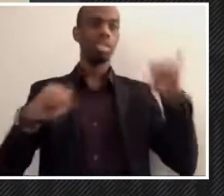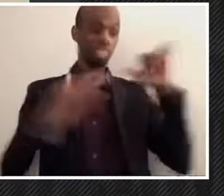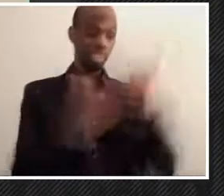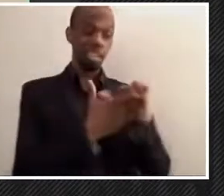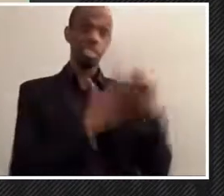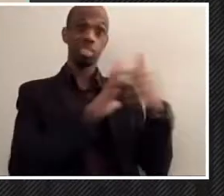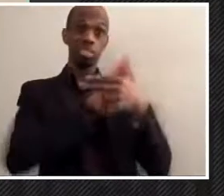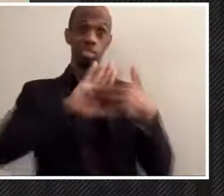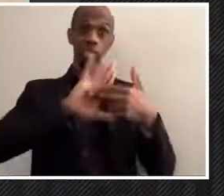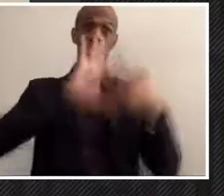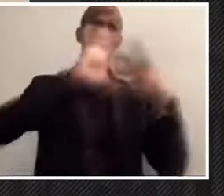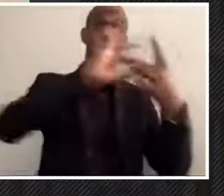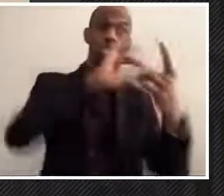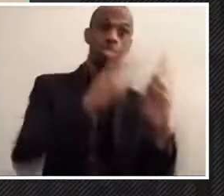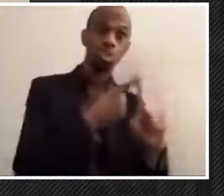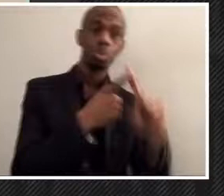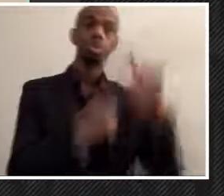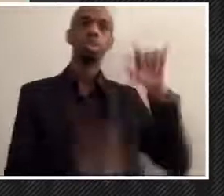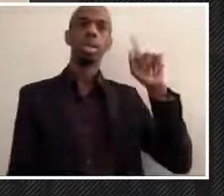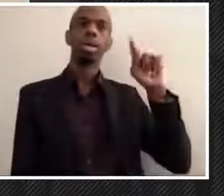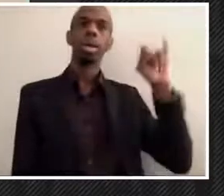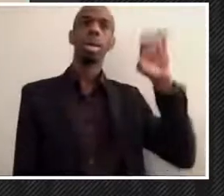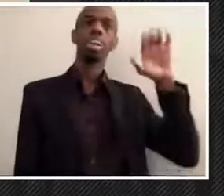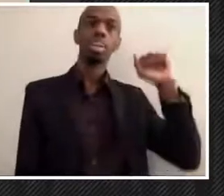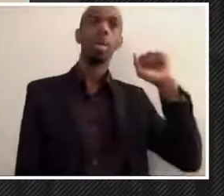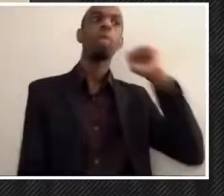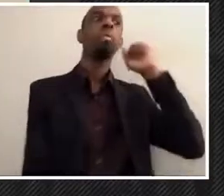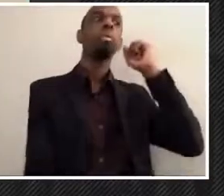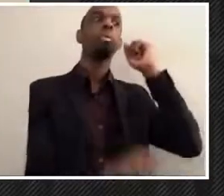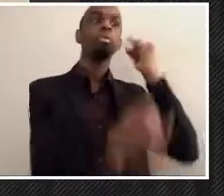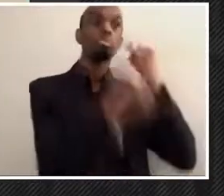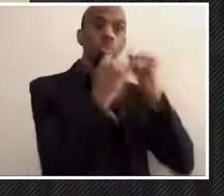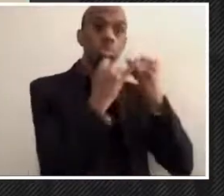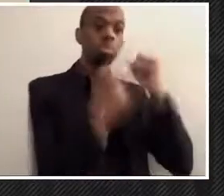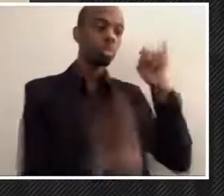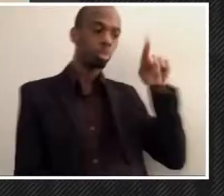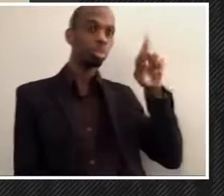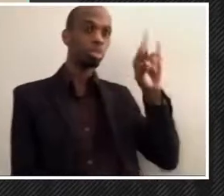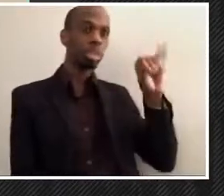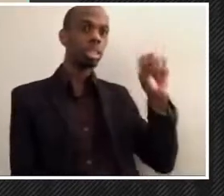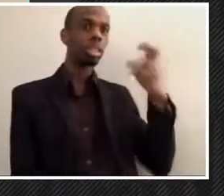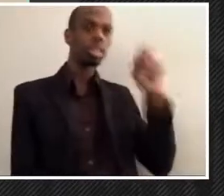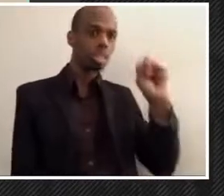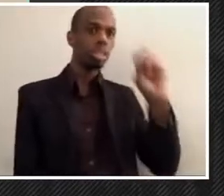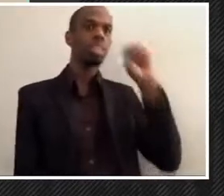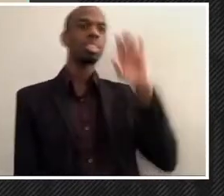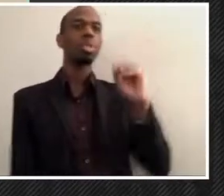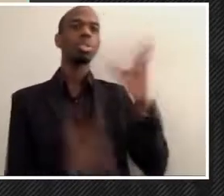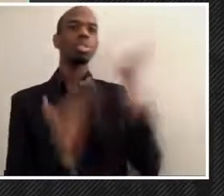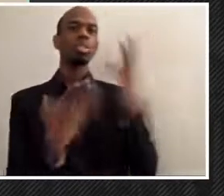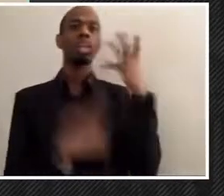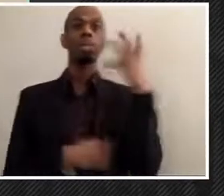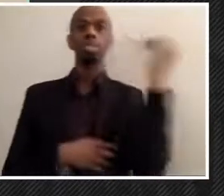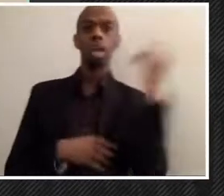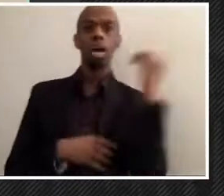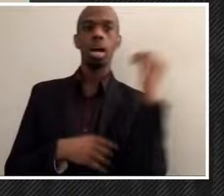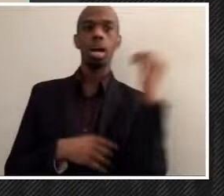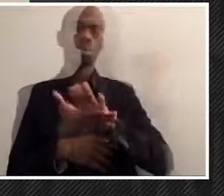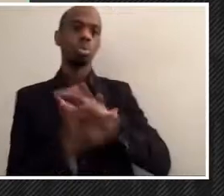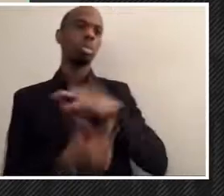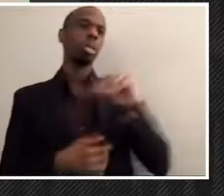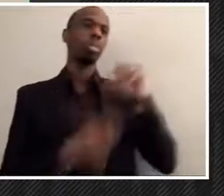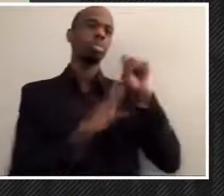there's, you know, products and services outside of prisons that are being in schools and state